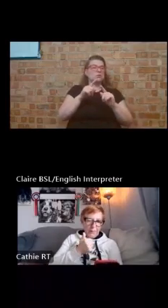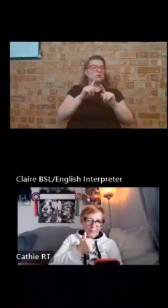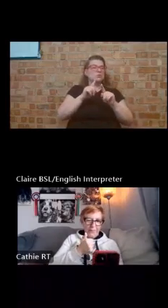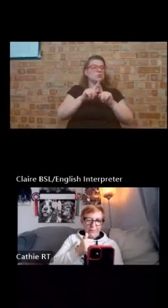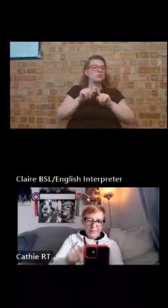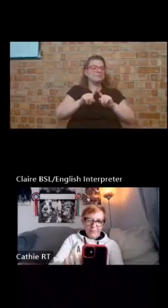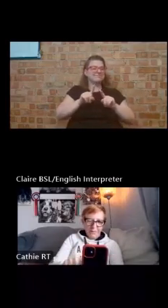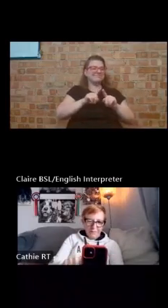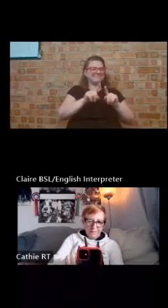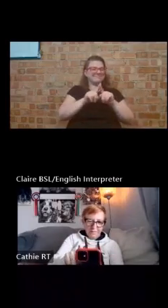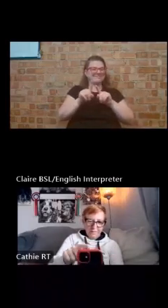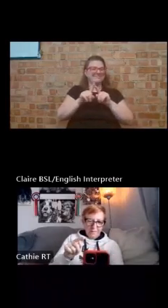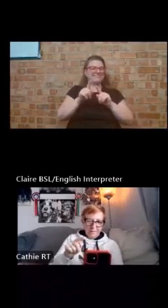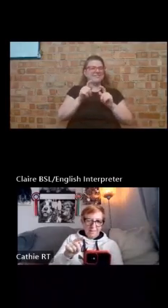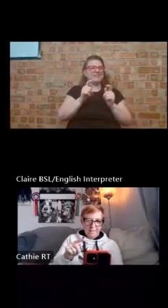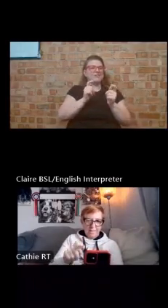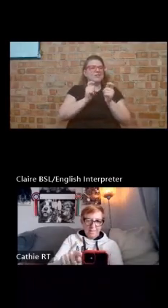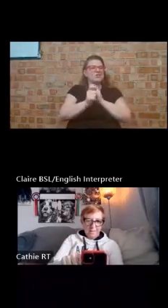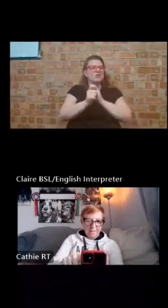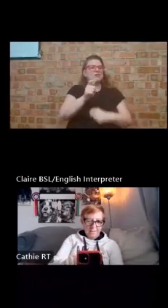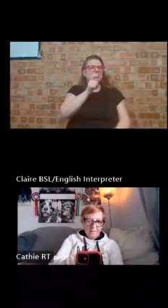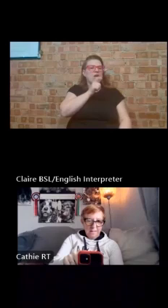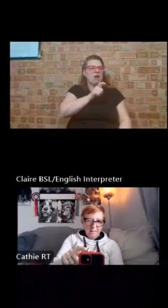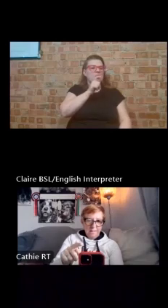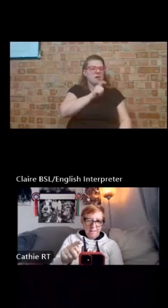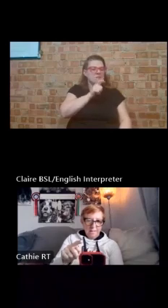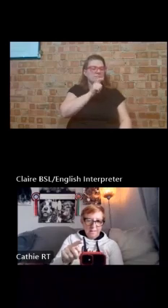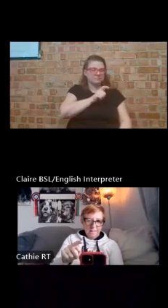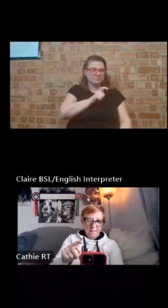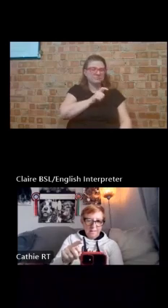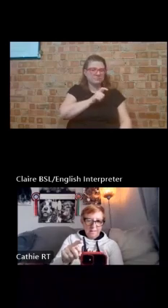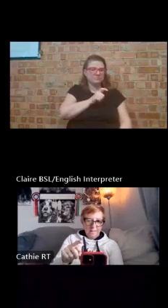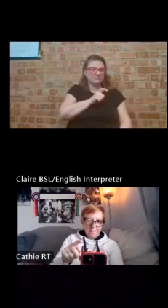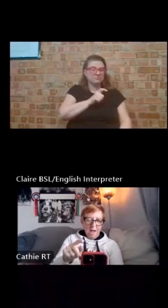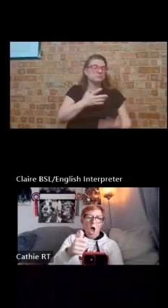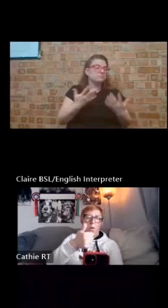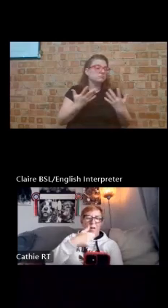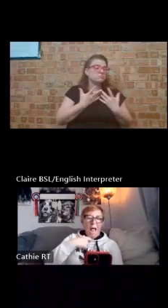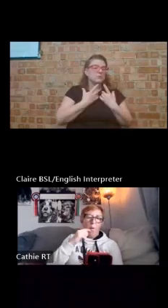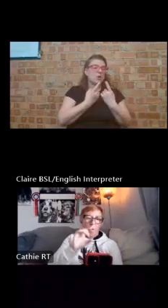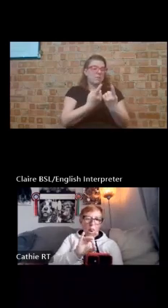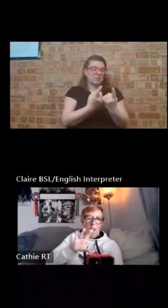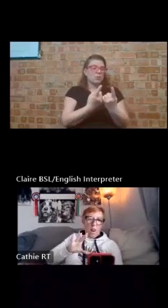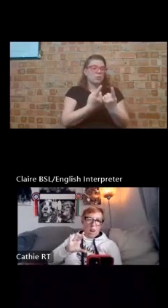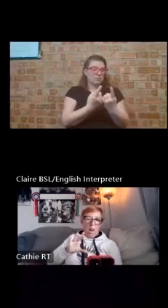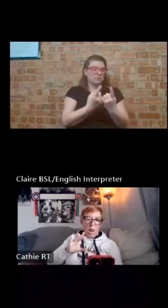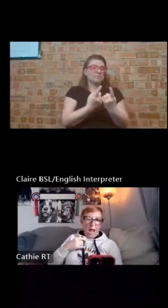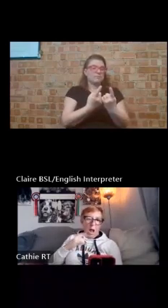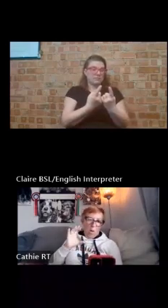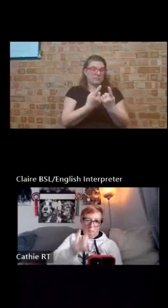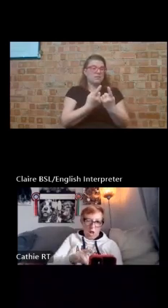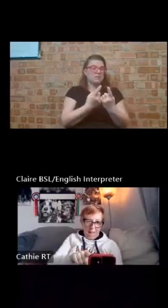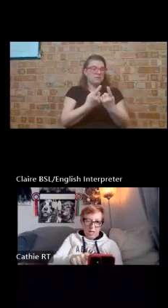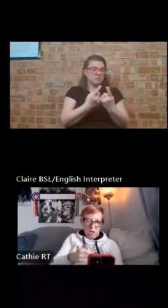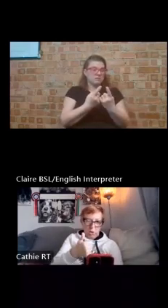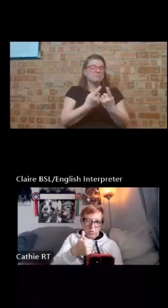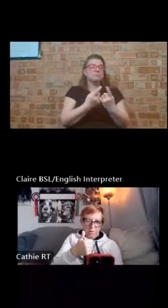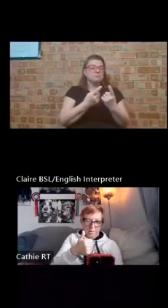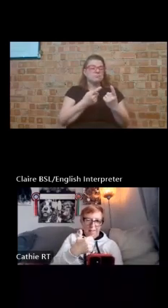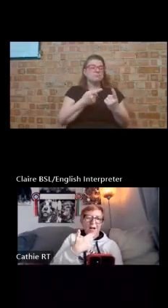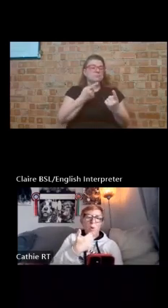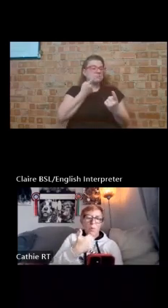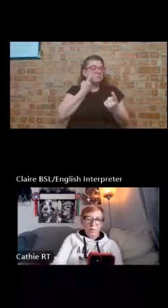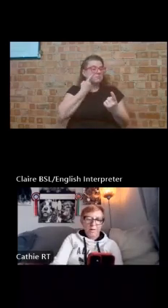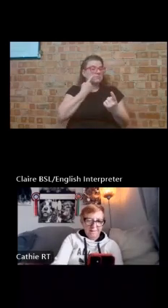say. And then going into the color menu, and then it's the option to ask the person that you're supporting